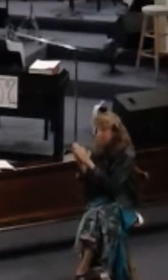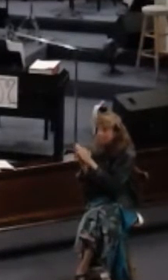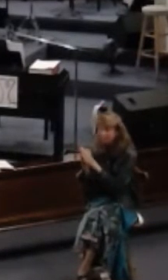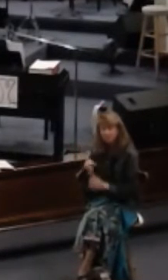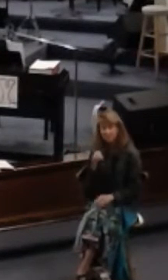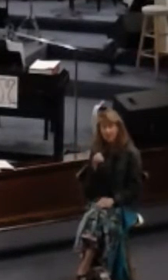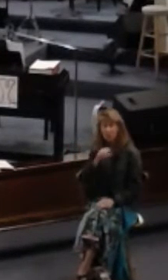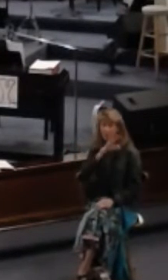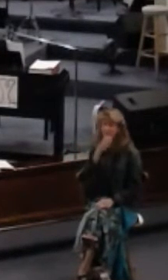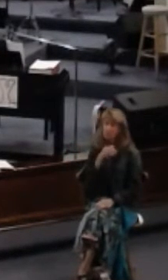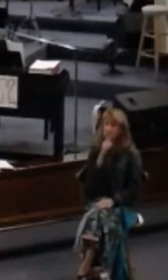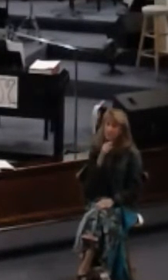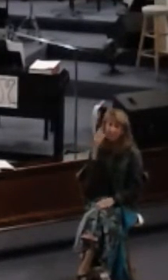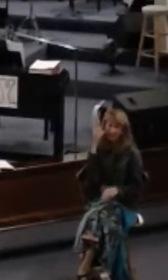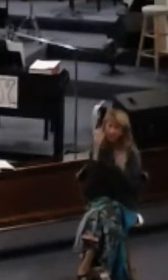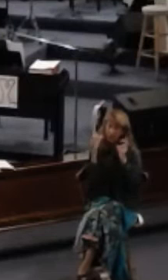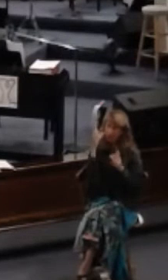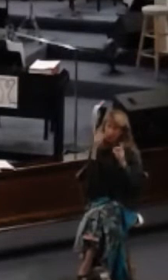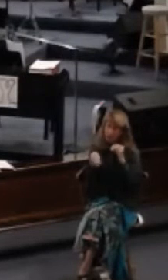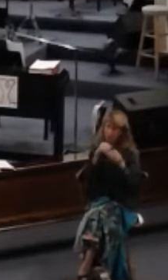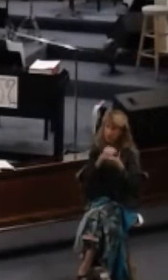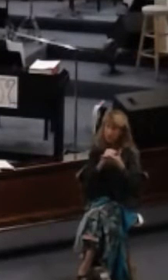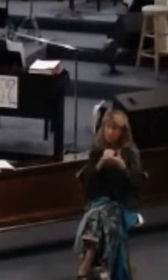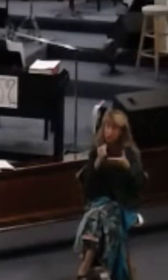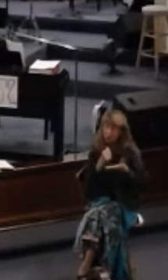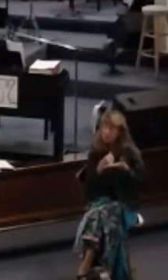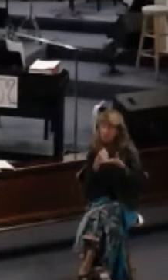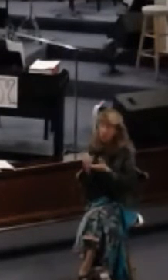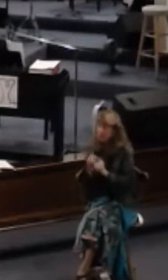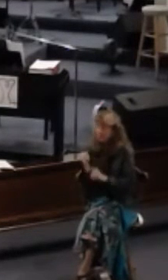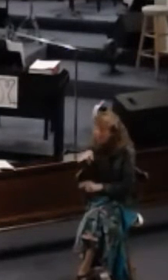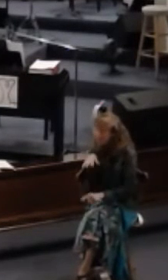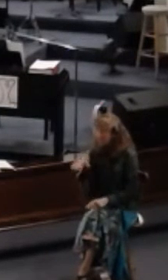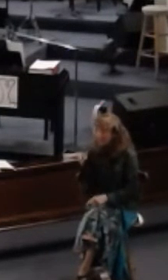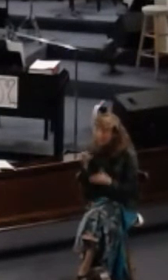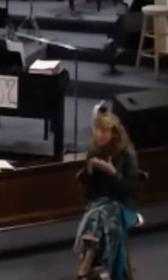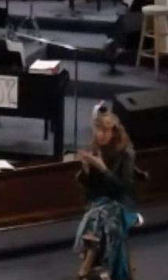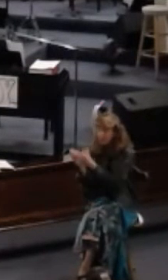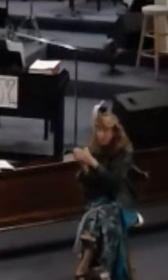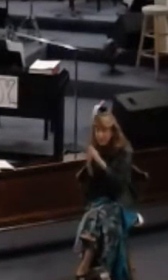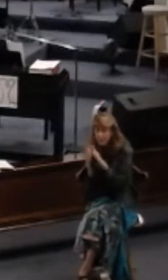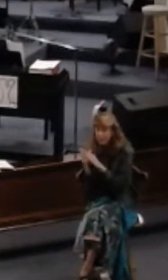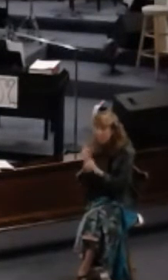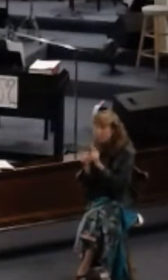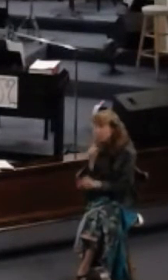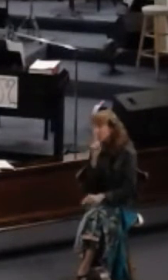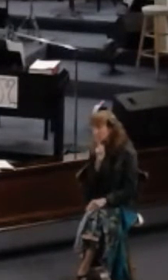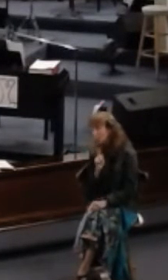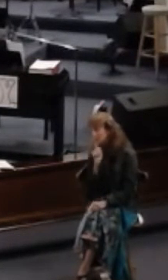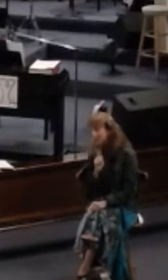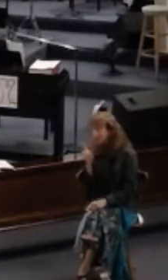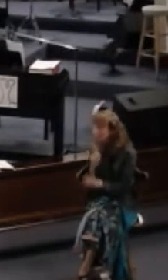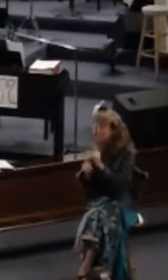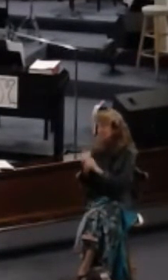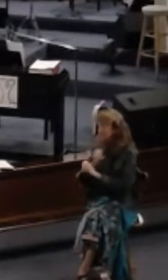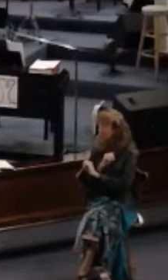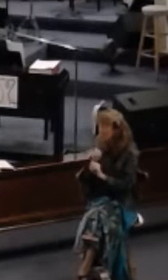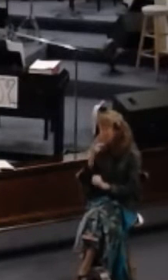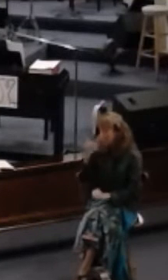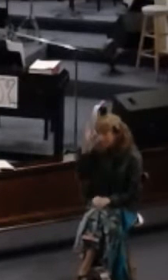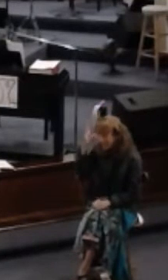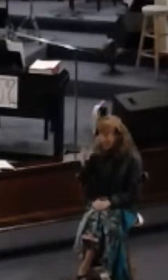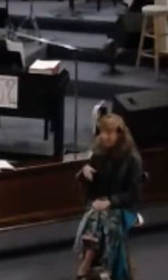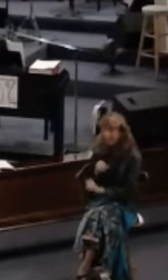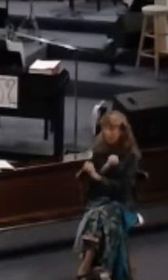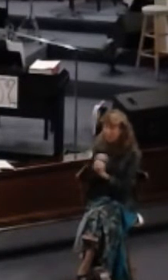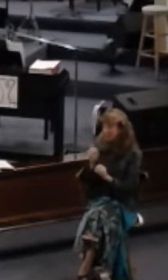never hear this proposed in any of those kind of seminars. And yet that's precisely what we just read here in